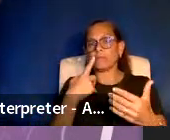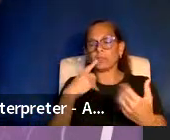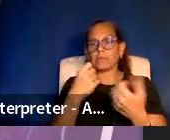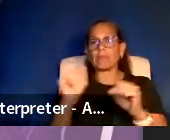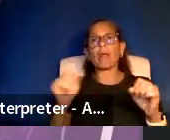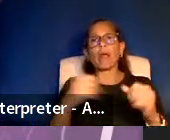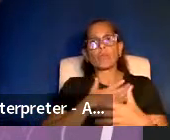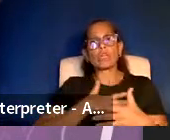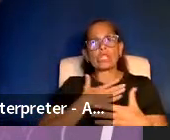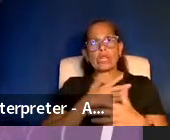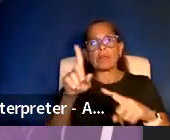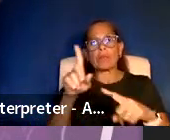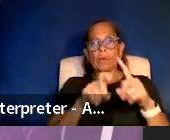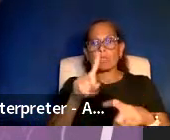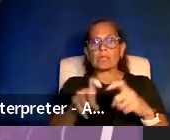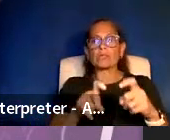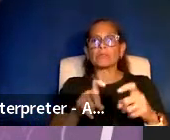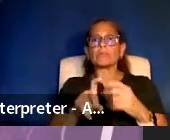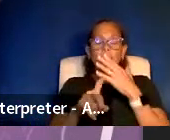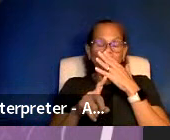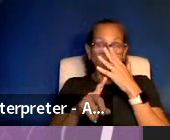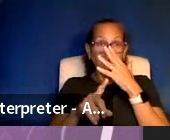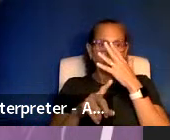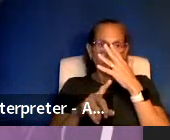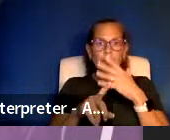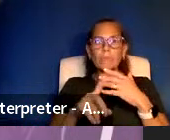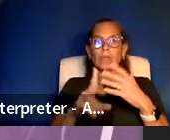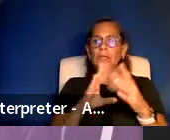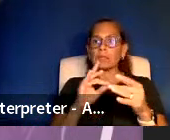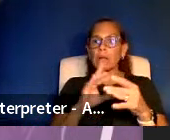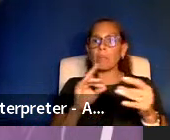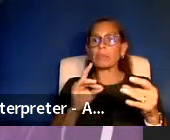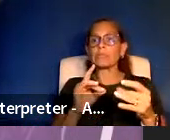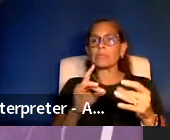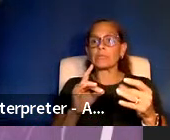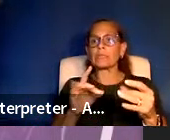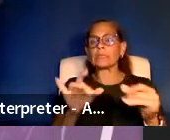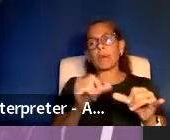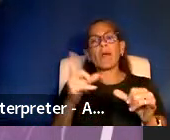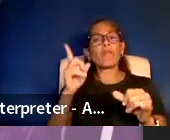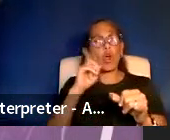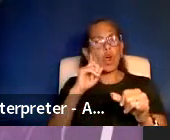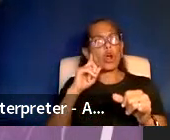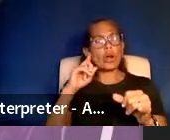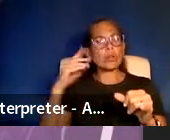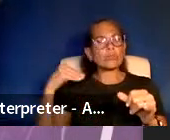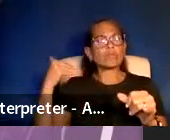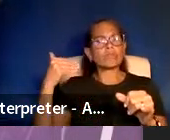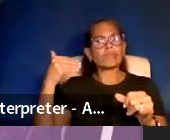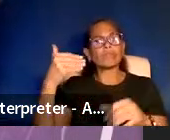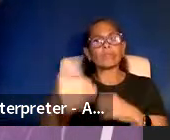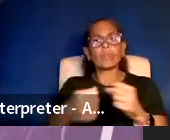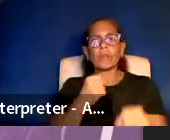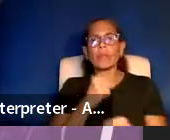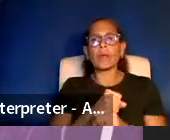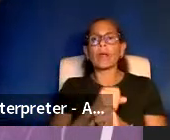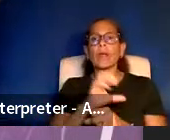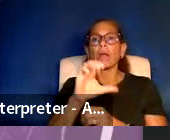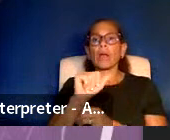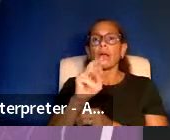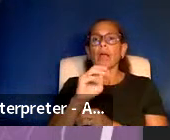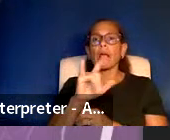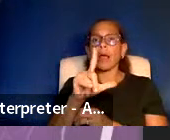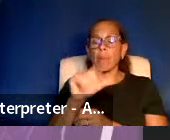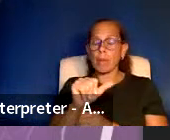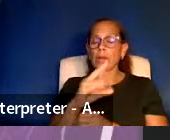Appreciate these questions. This is a question, and these comments are not dissimilar to things we've heard throughout the years. Camila had gone over